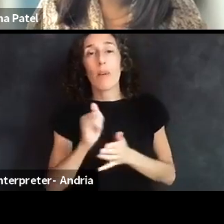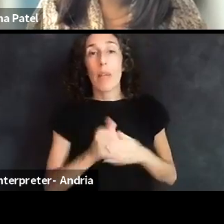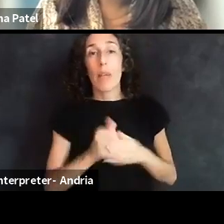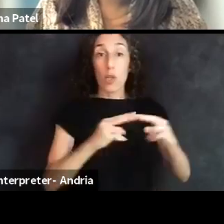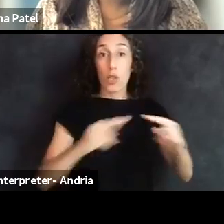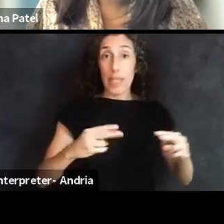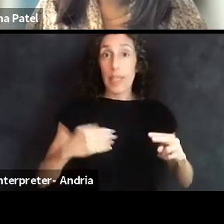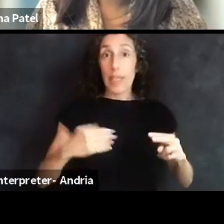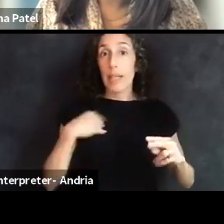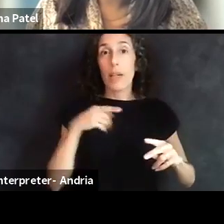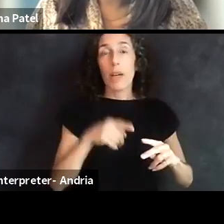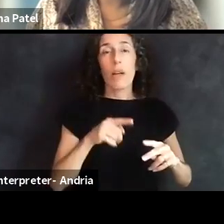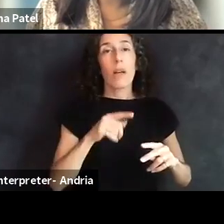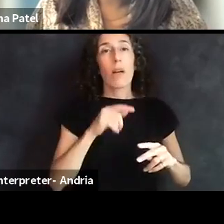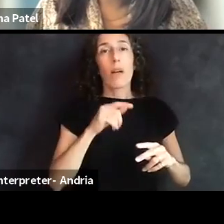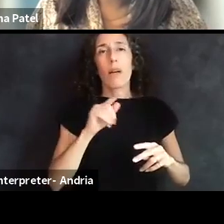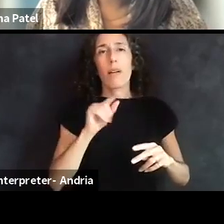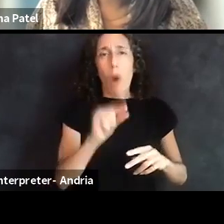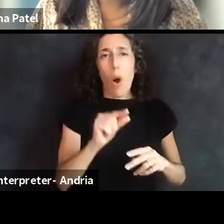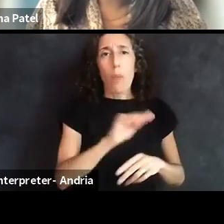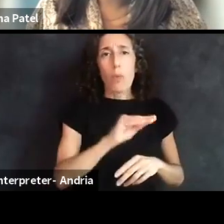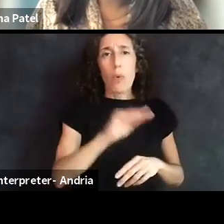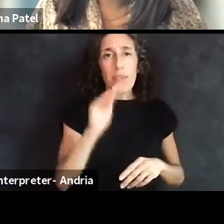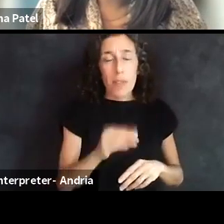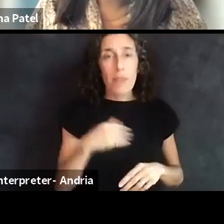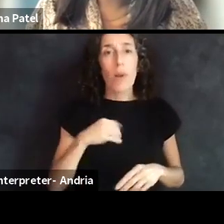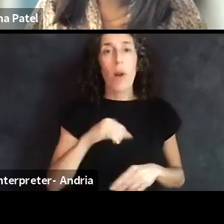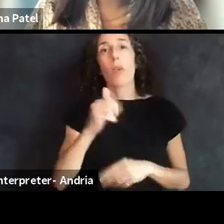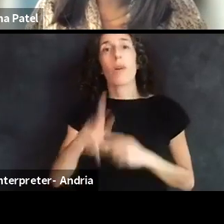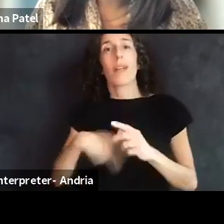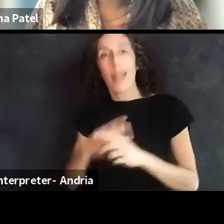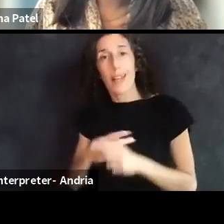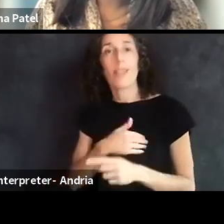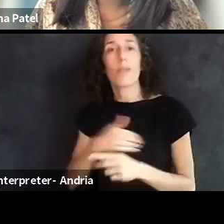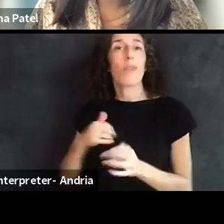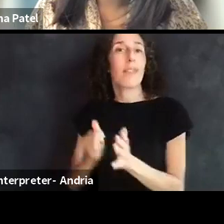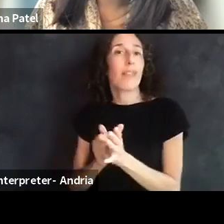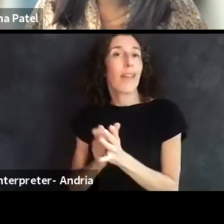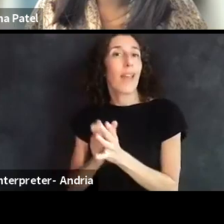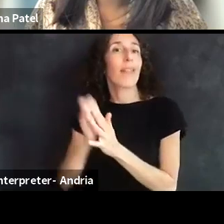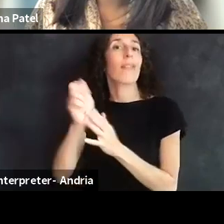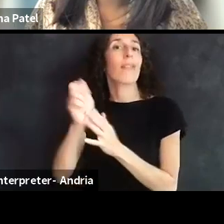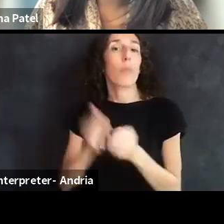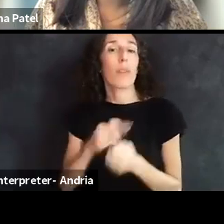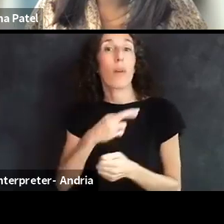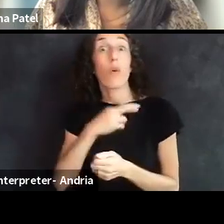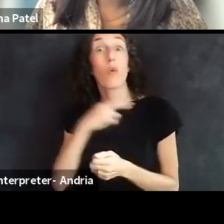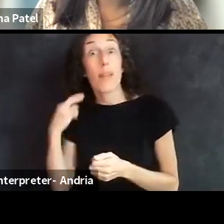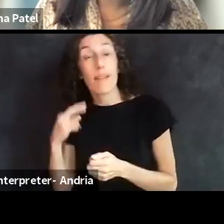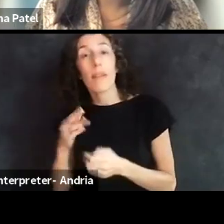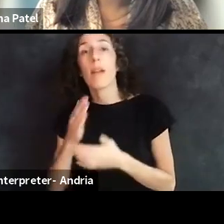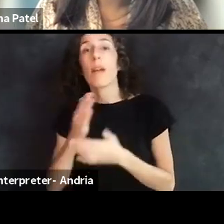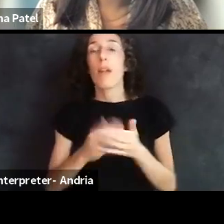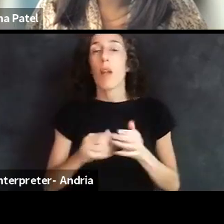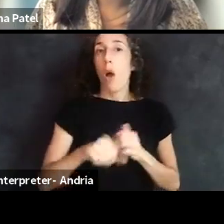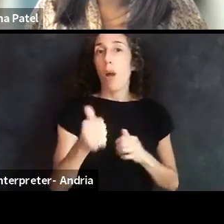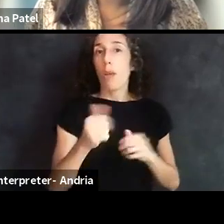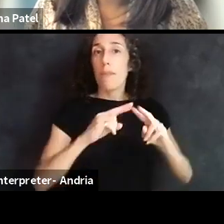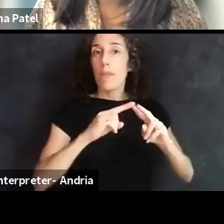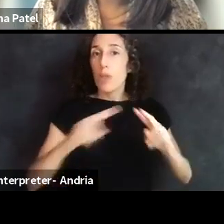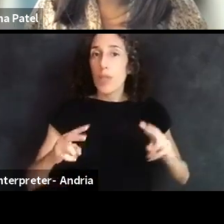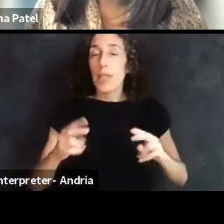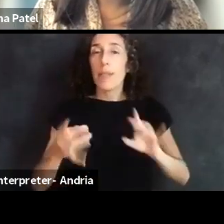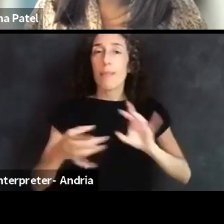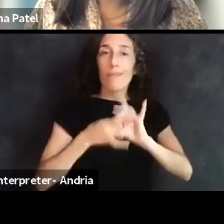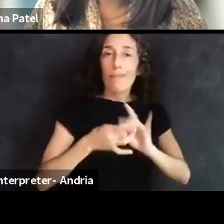at risk, but not risk like that. And then there's some genes that seem to interact with the environment. I think that's